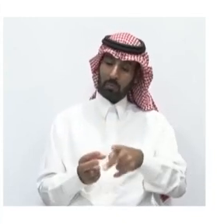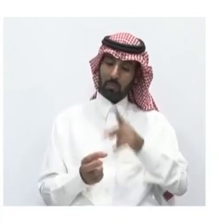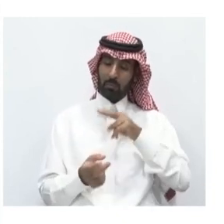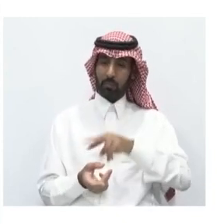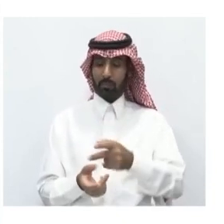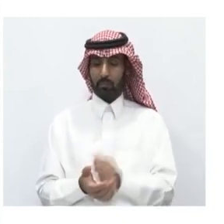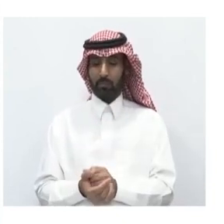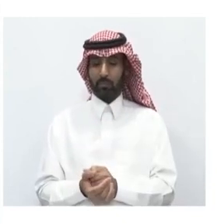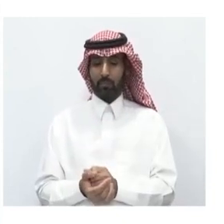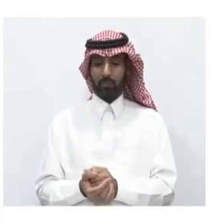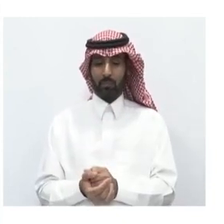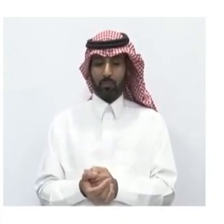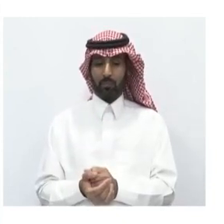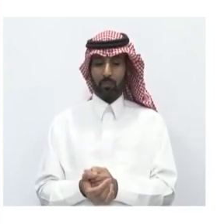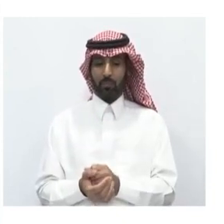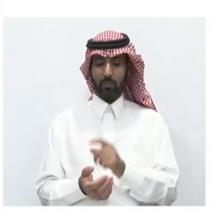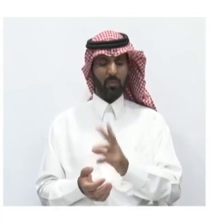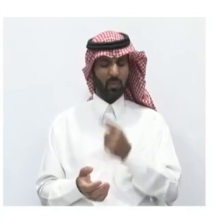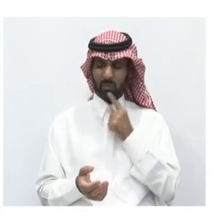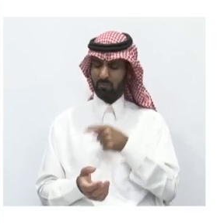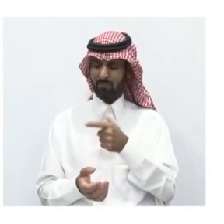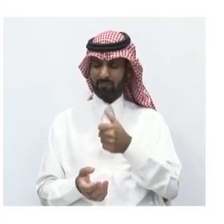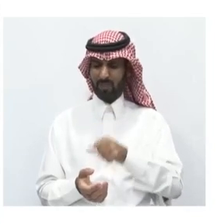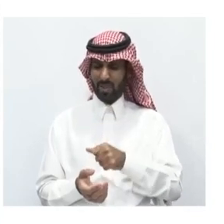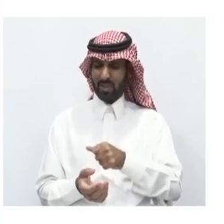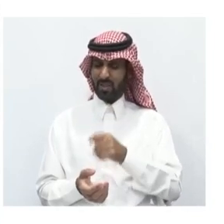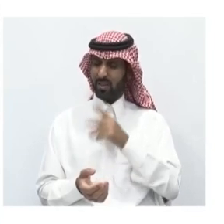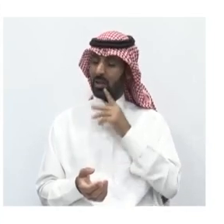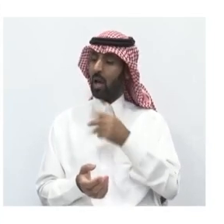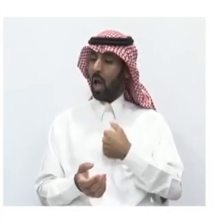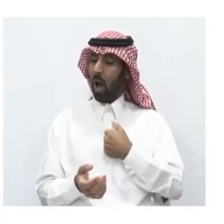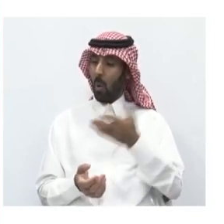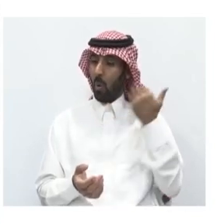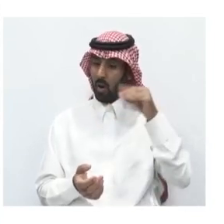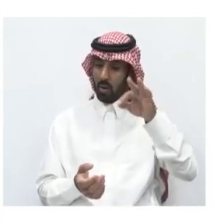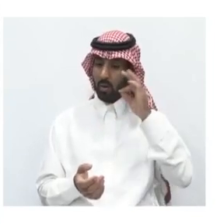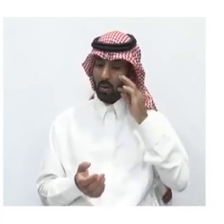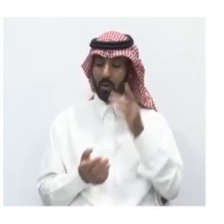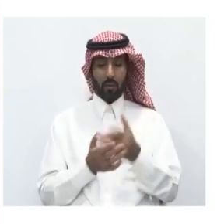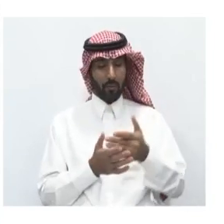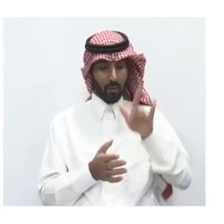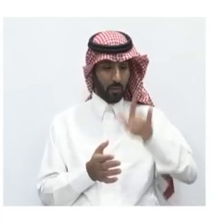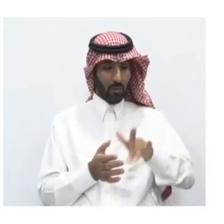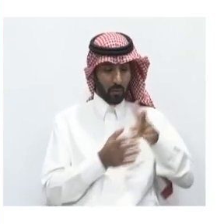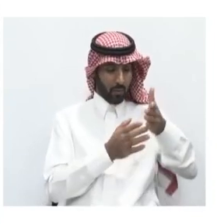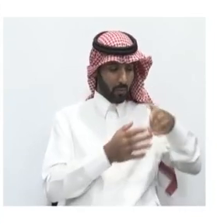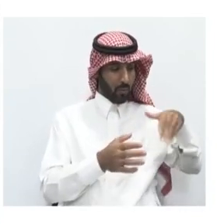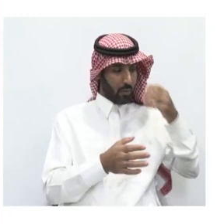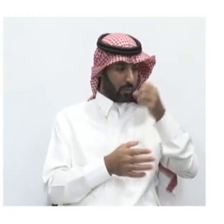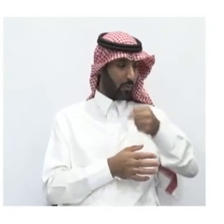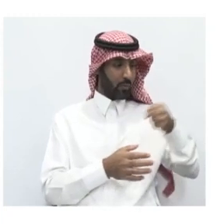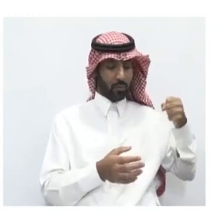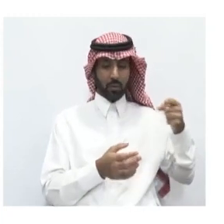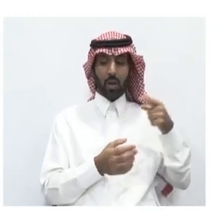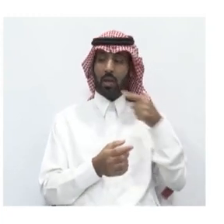the open seat. That's a drag, especially since I requested a window seat at the front of the plane. And they put me on the aisle, near